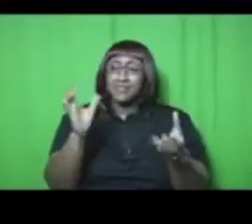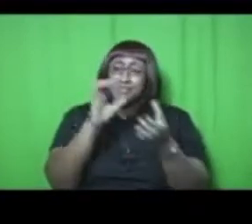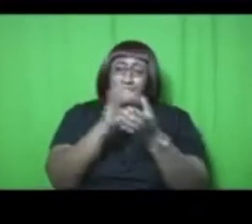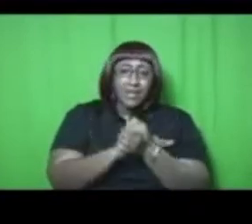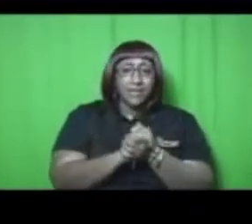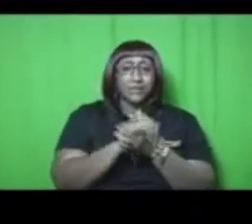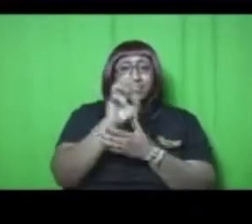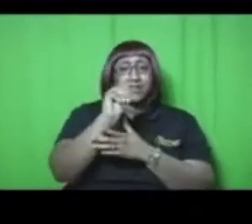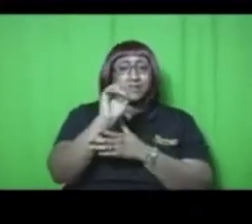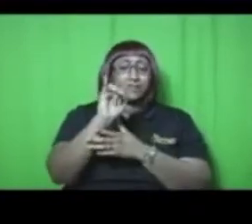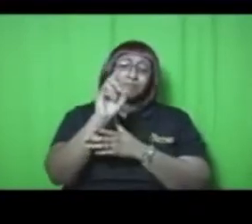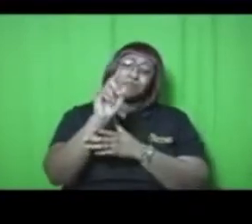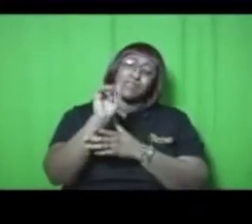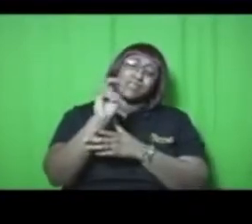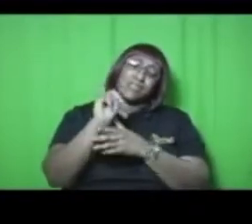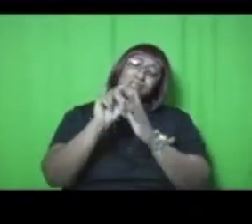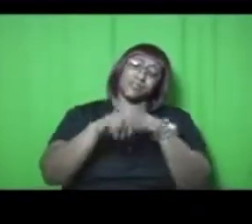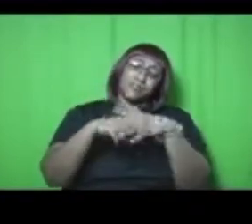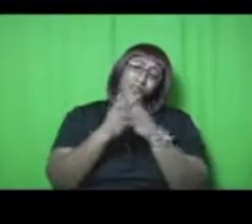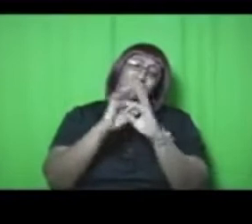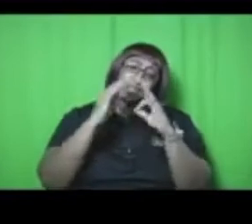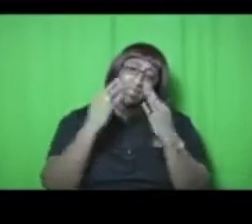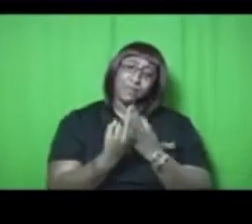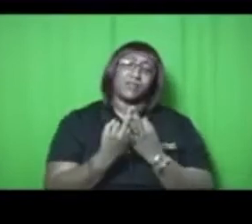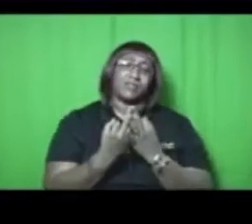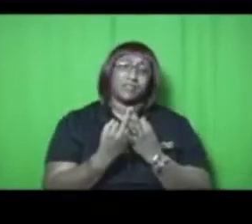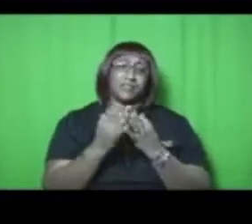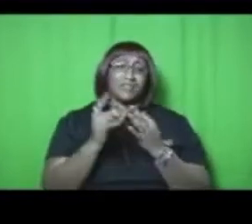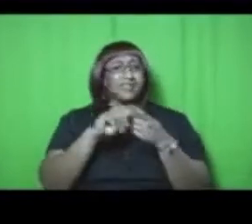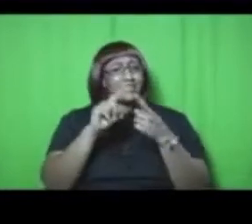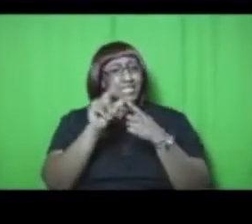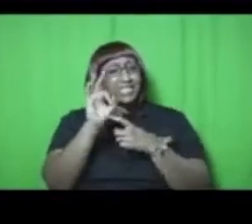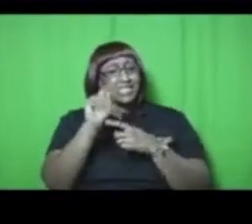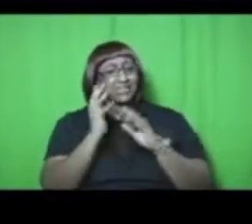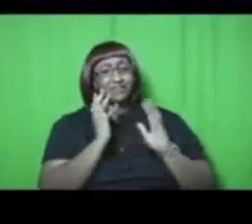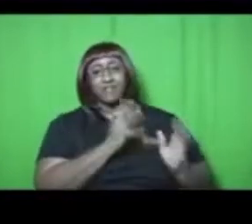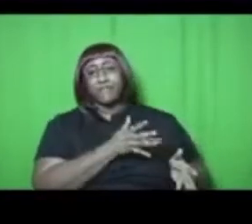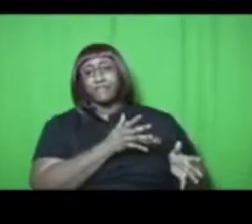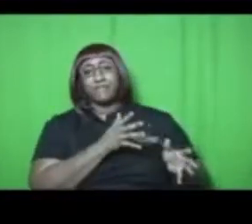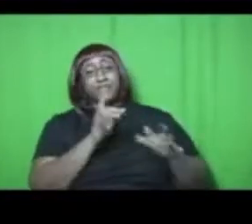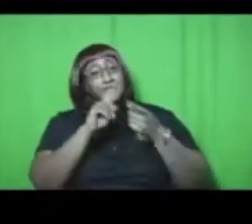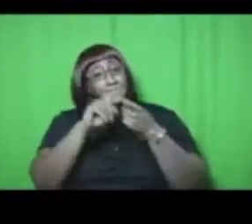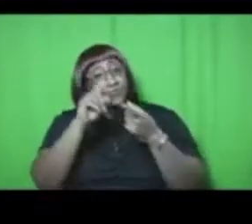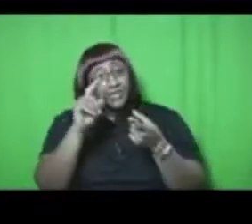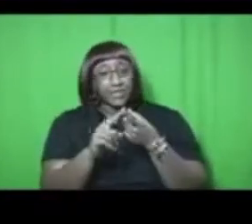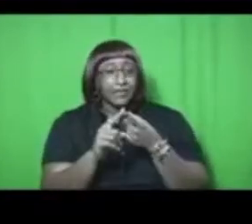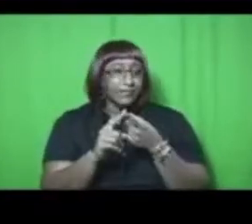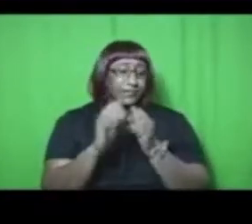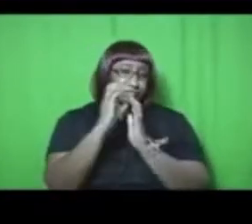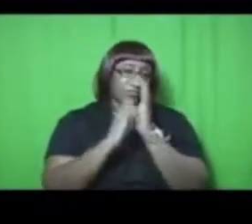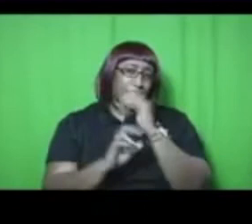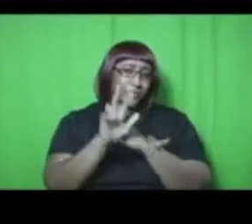a Midianite. He started a family. His gift was neglected. But then in chapter